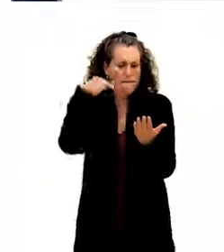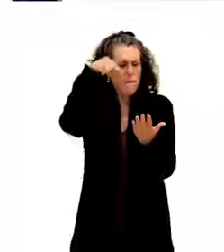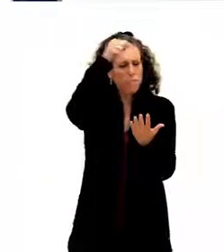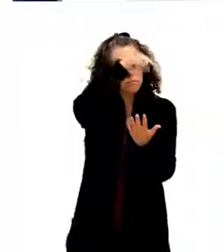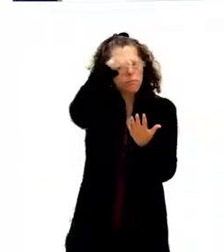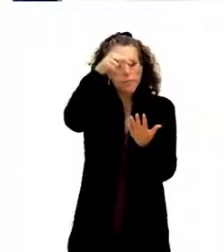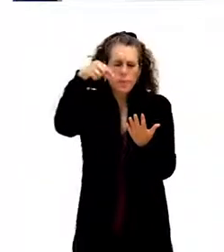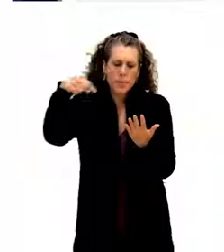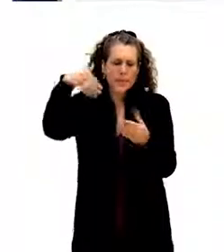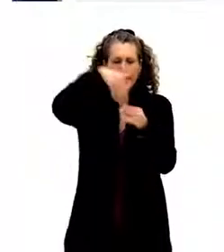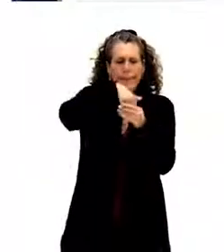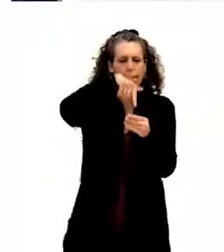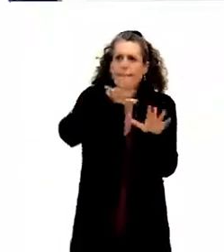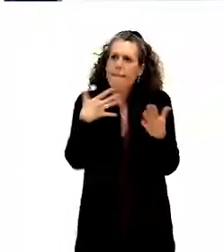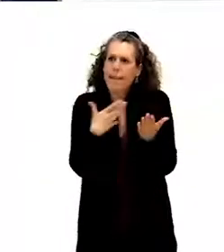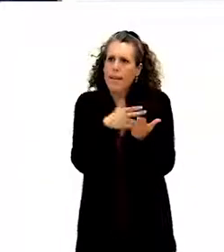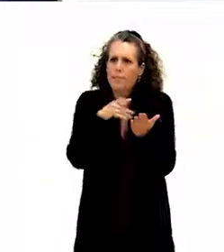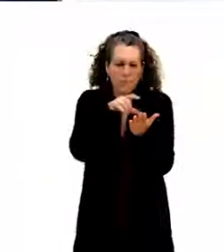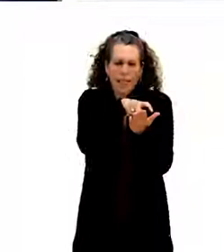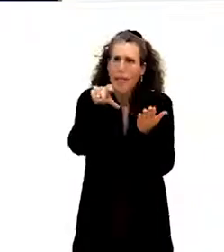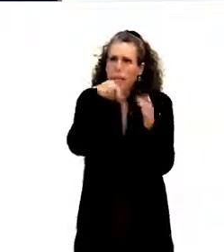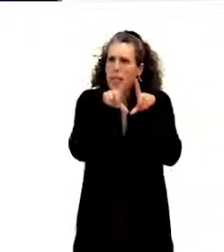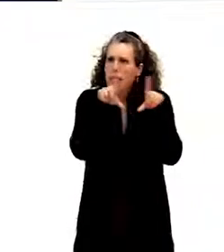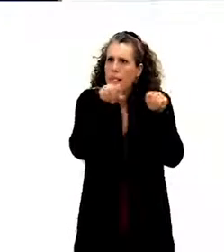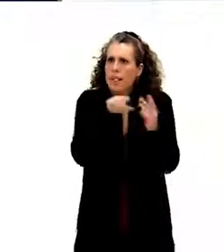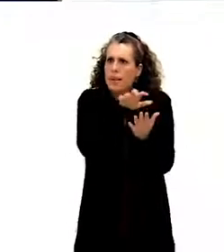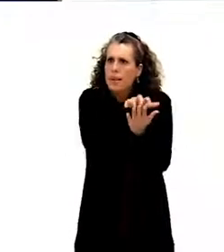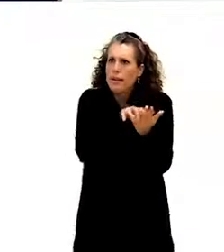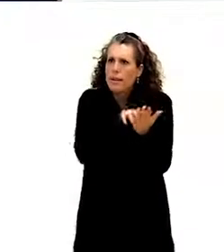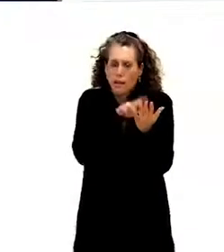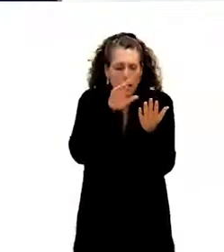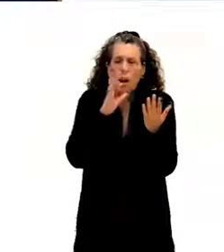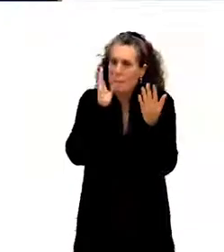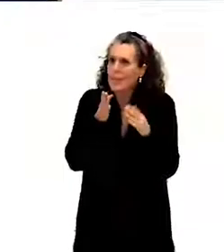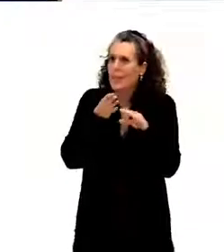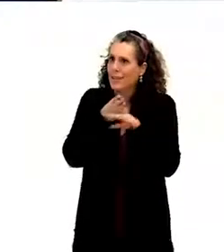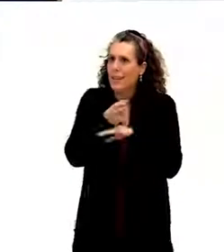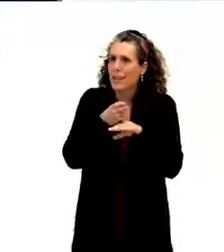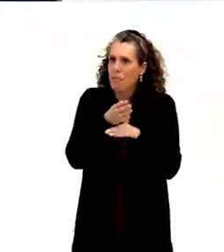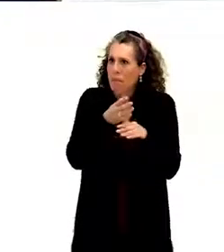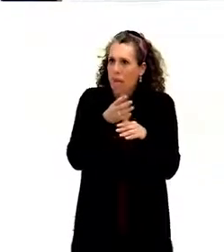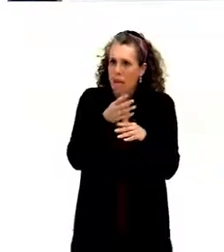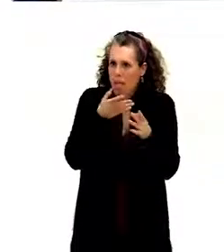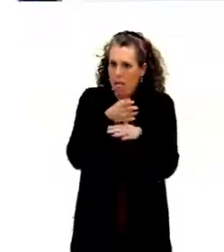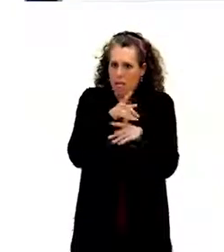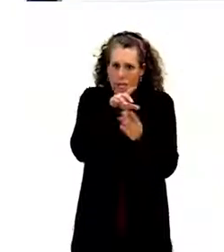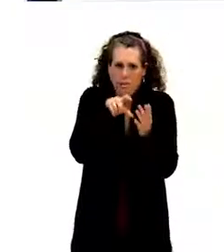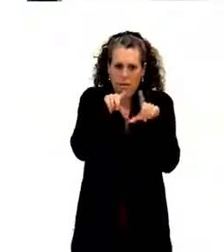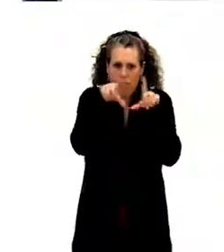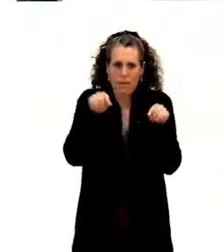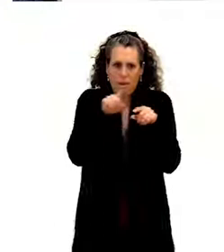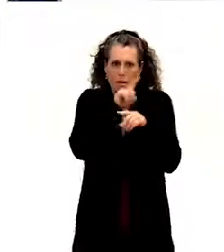or a service. Nothing prevents accessibility to have a label. And we see quite